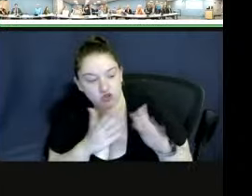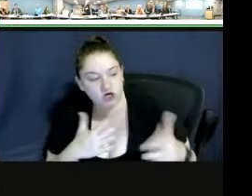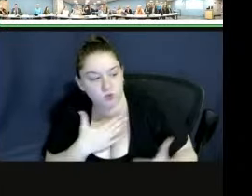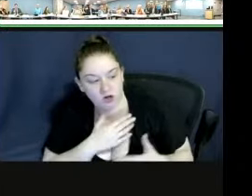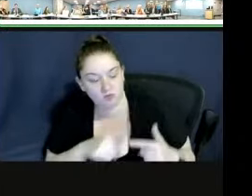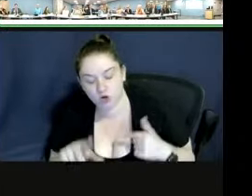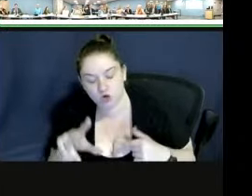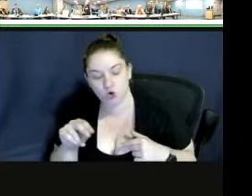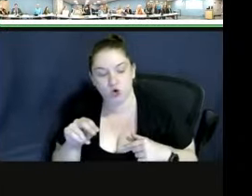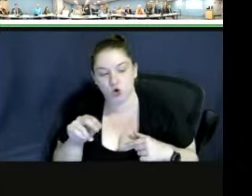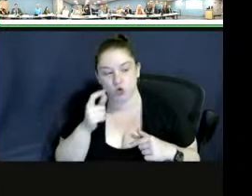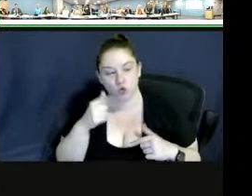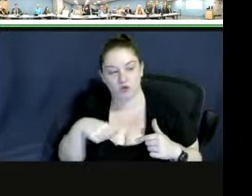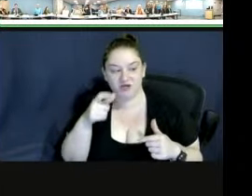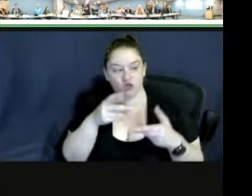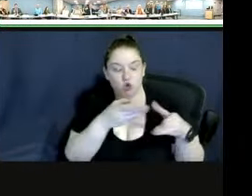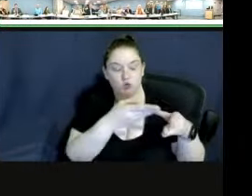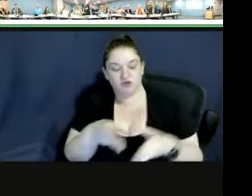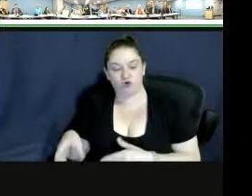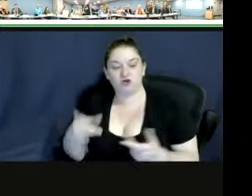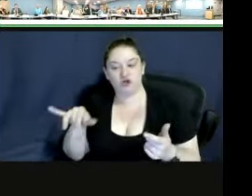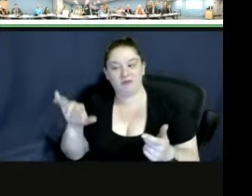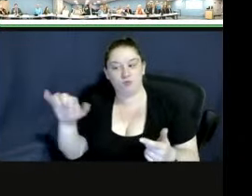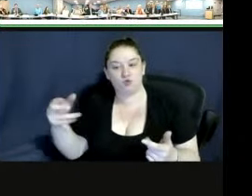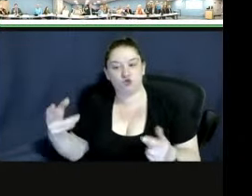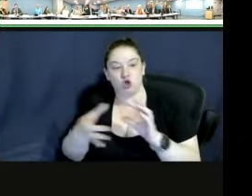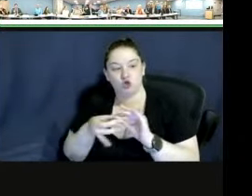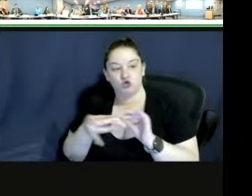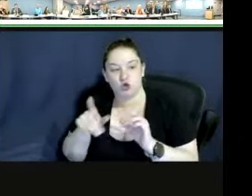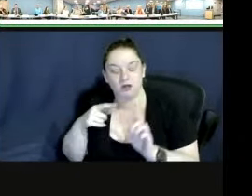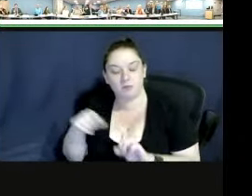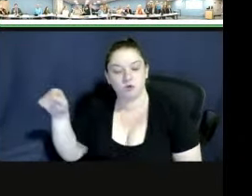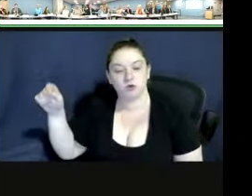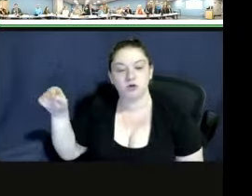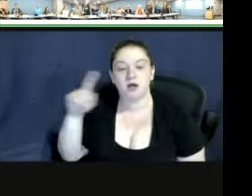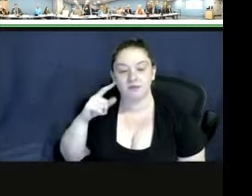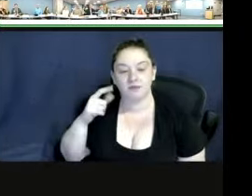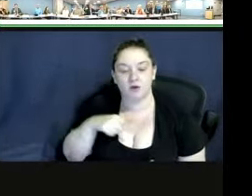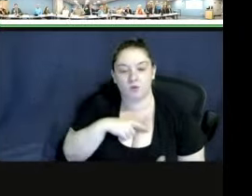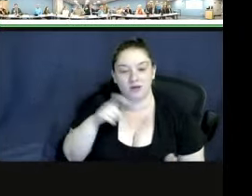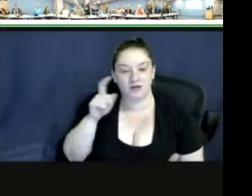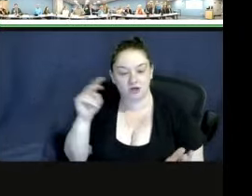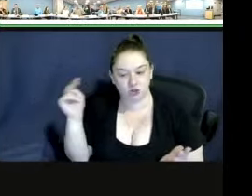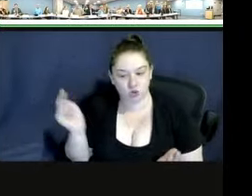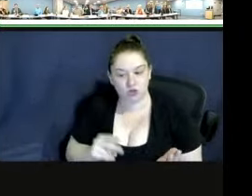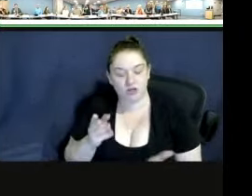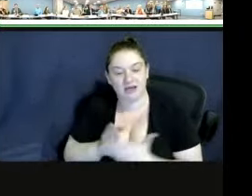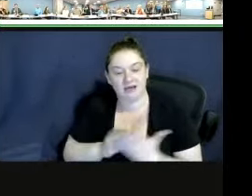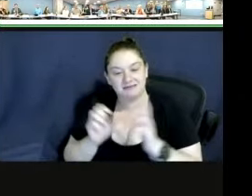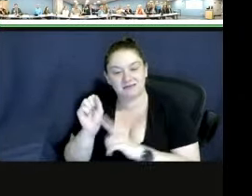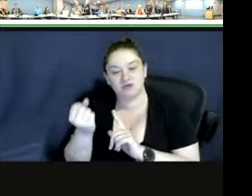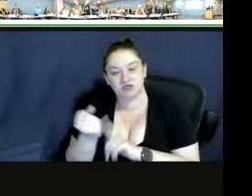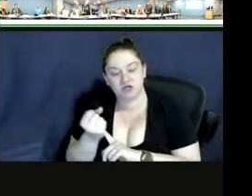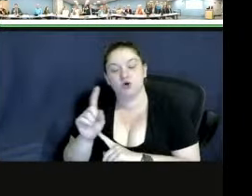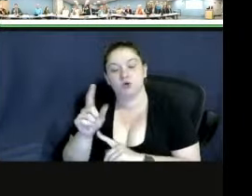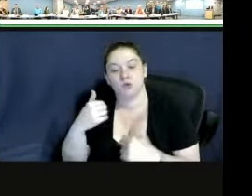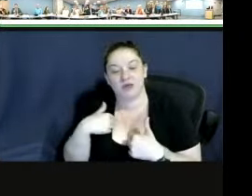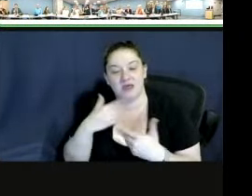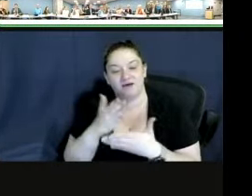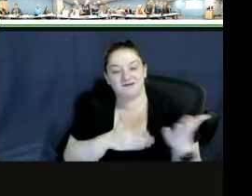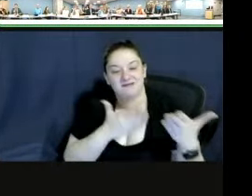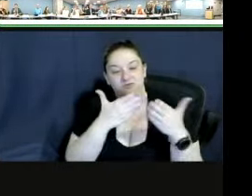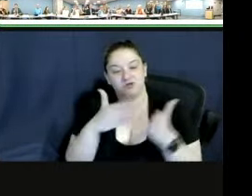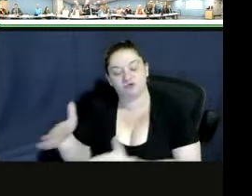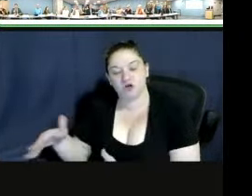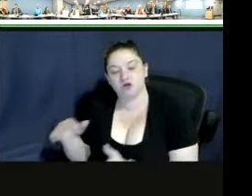we don't differentiate. That's one of the things that Josh was referring to is, I think we need to look at some scenarios where we have some differentiation, but